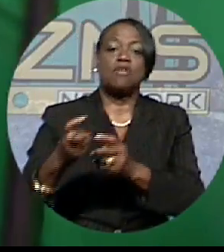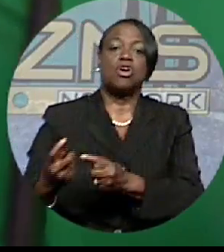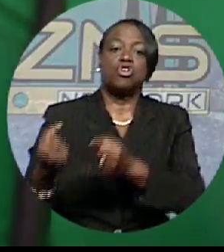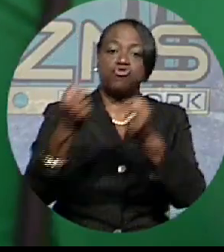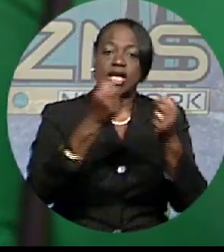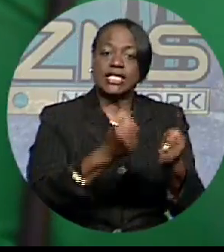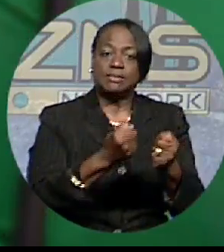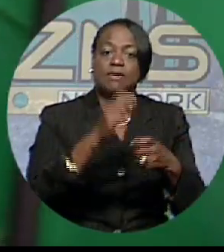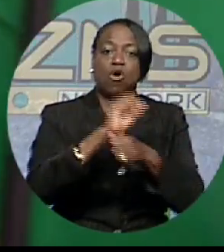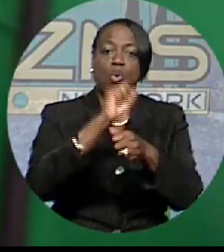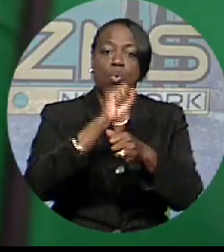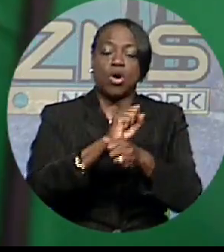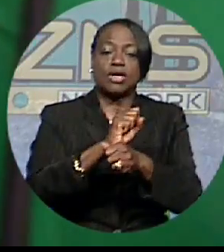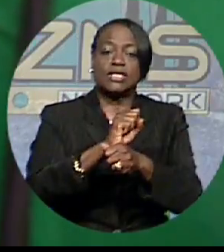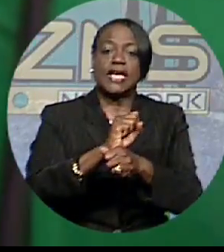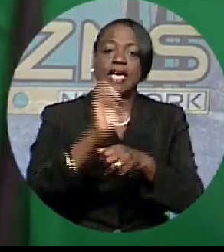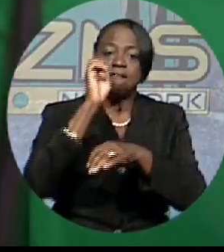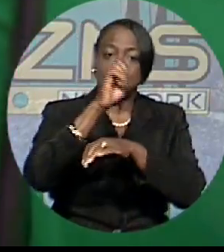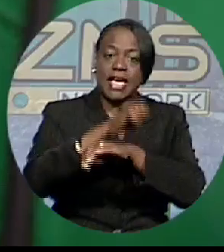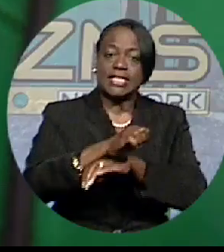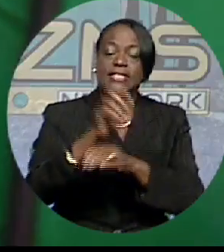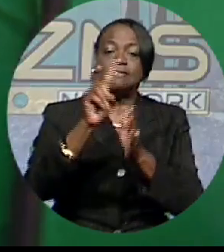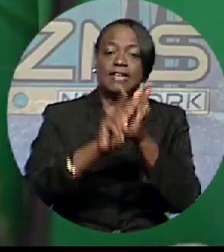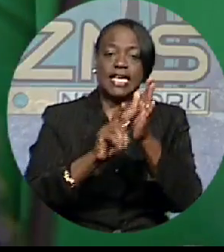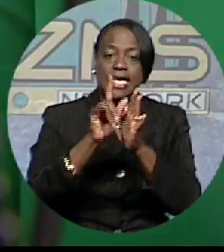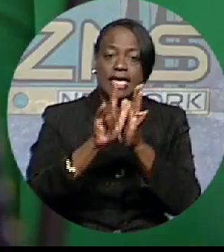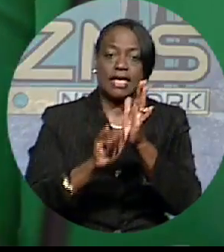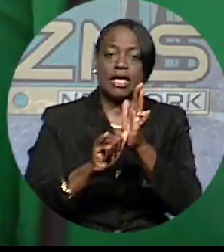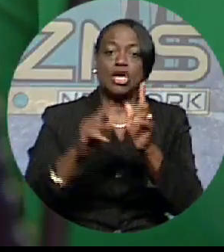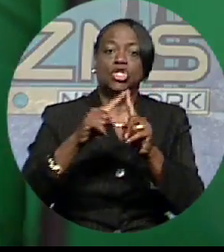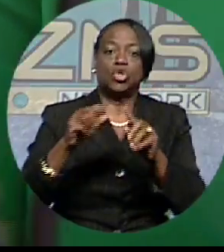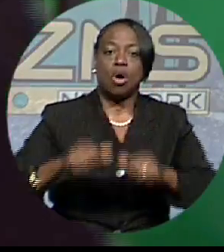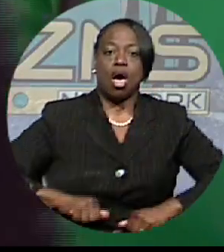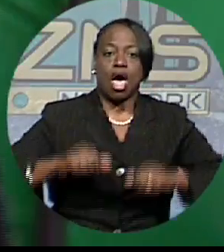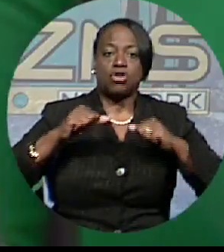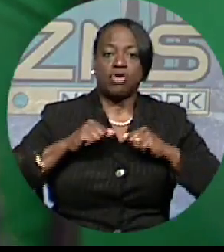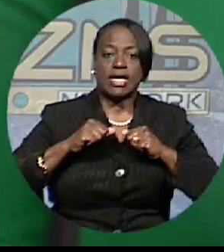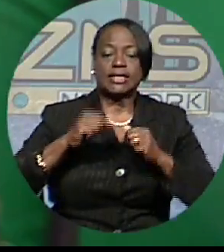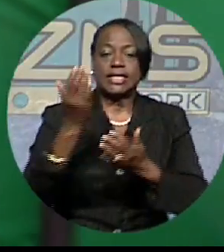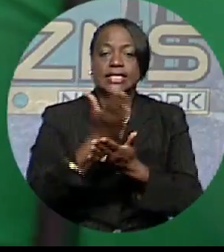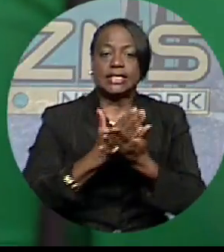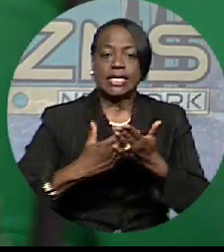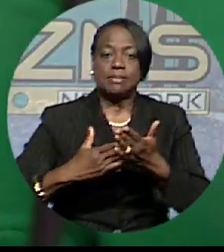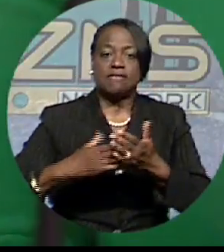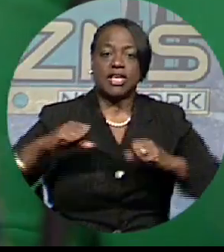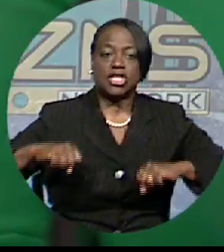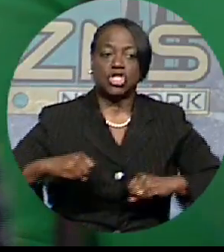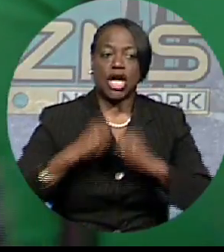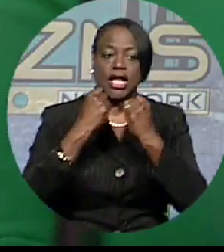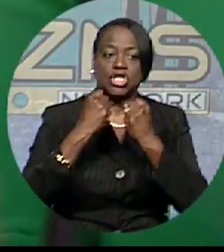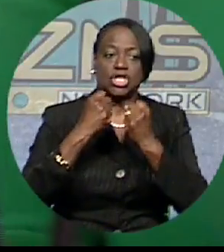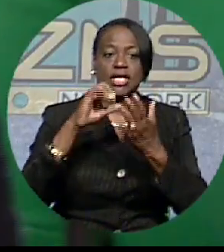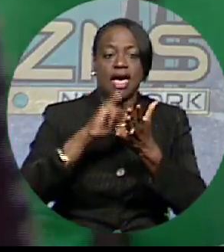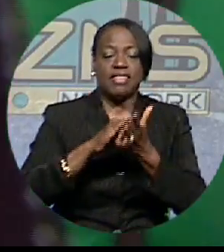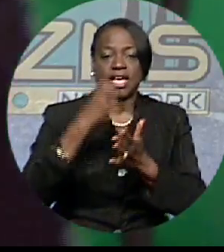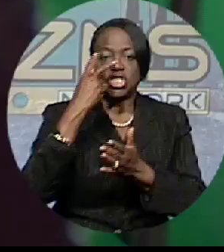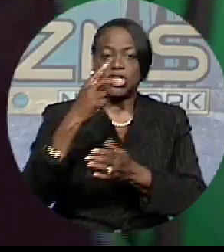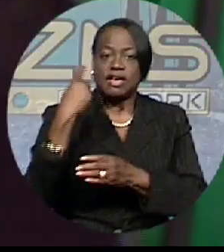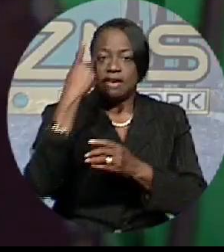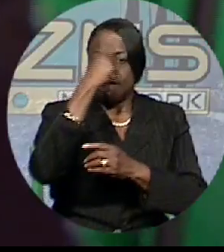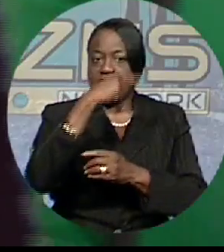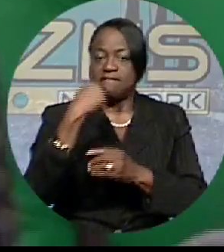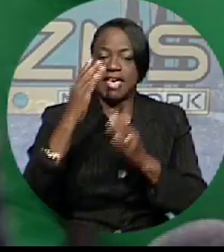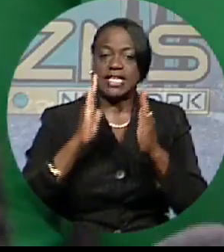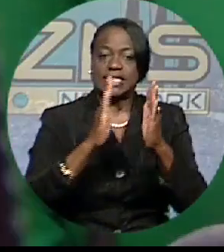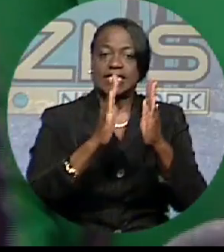very effectively to address some of the significant challenges that she faced in